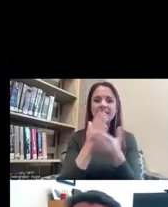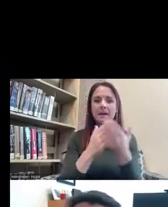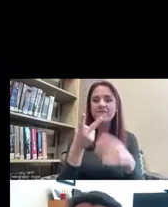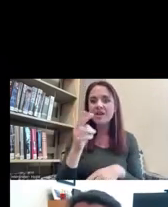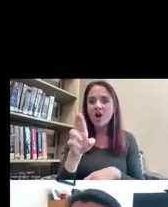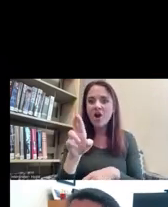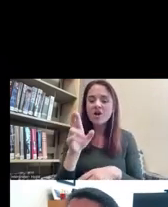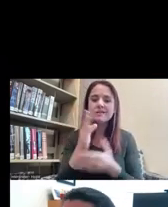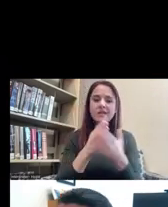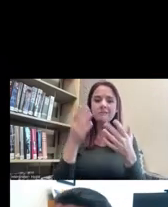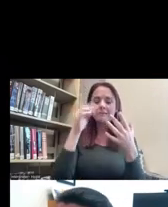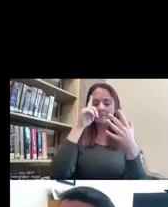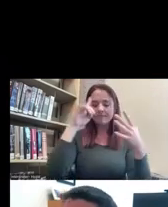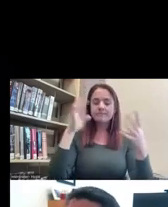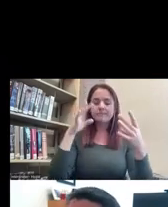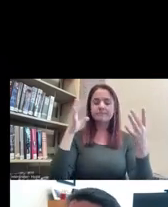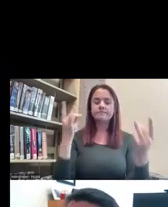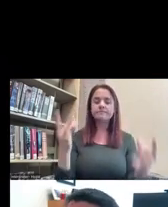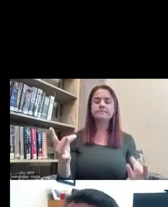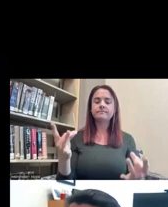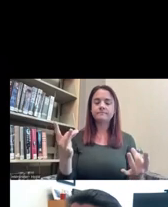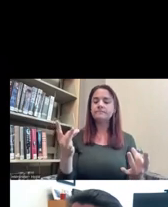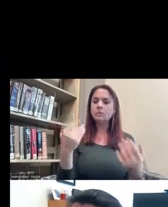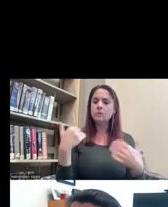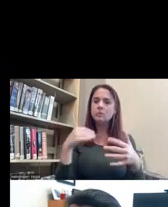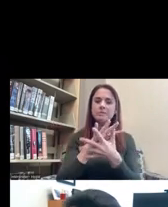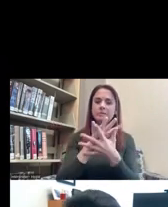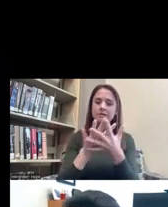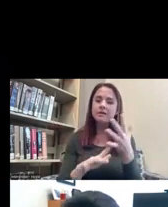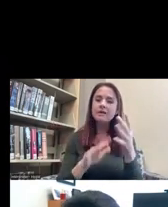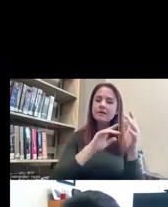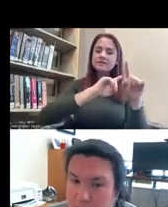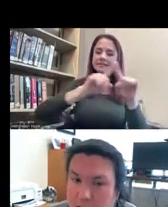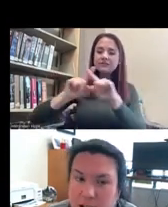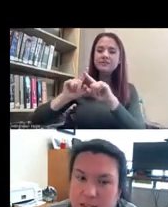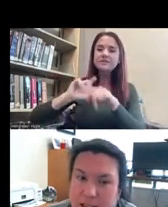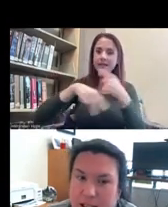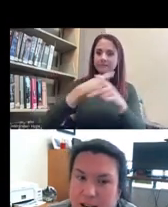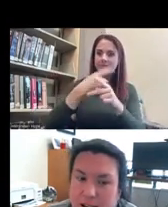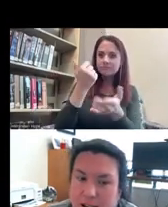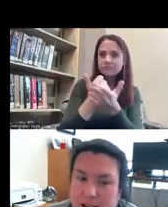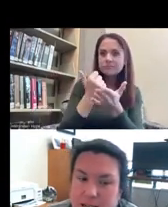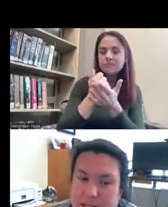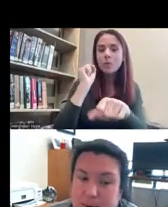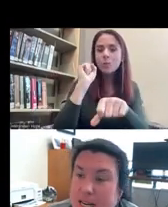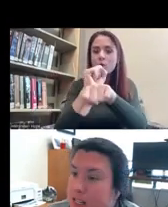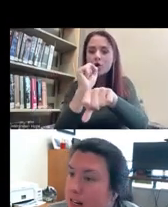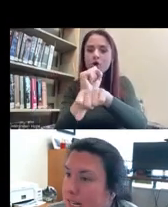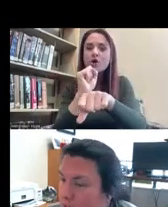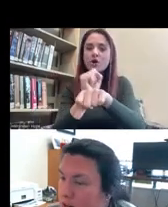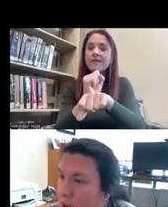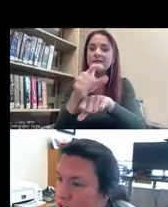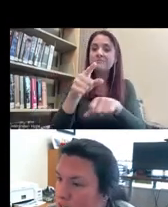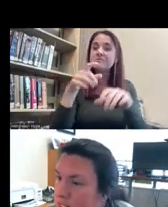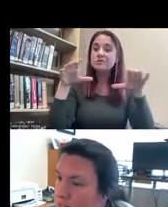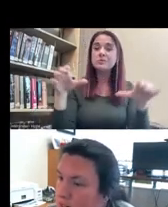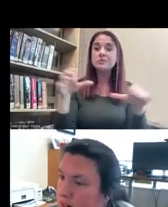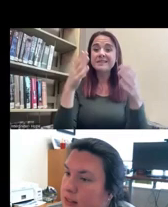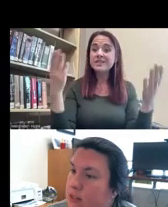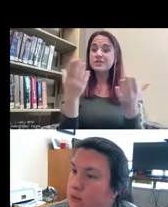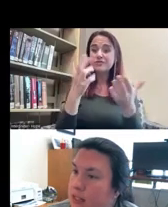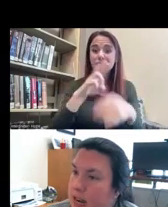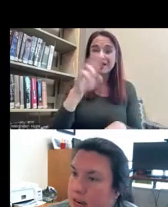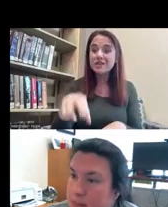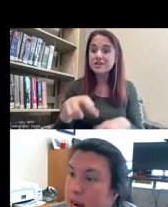meditation. We have a lot of different interventions that and a lot of different work that is being done here in